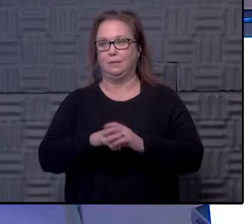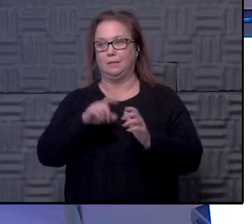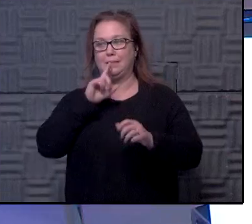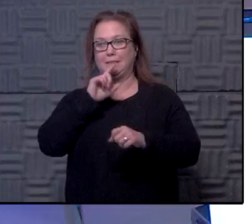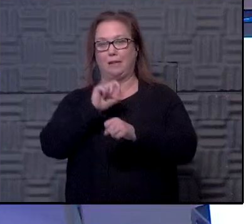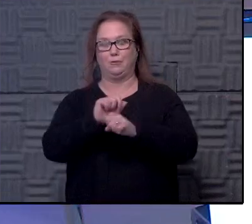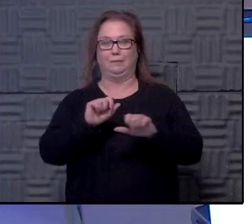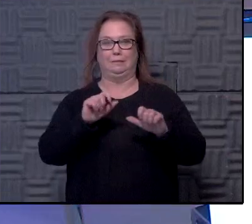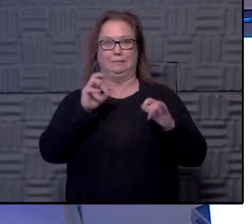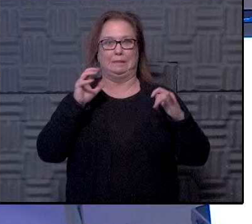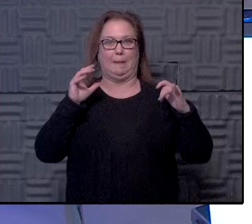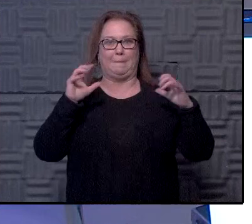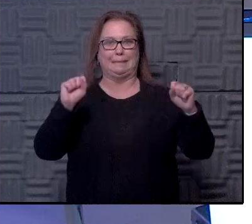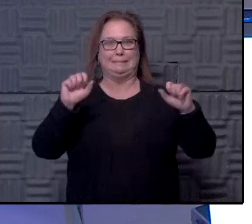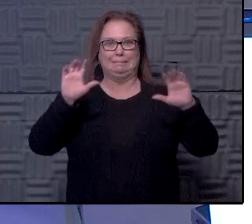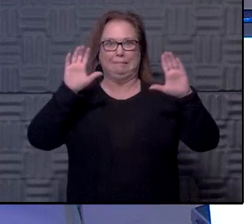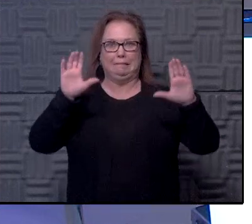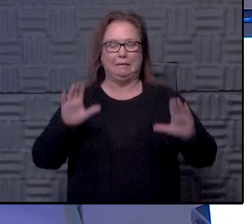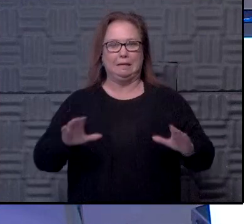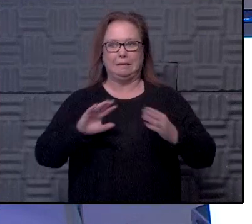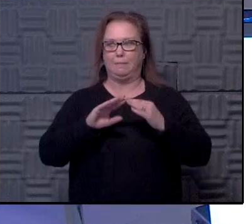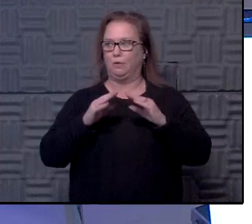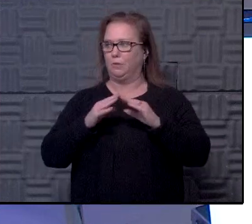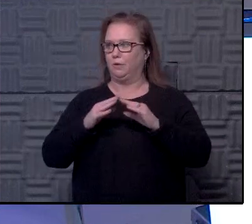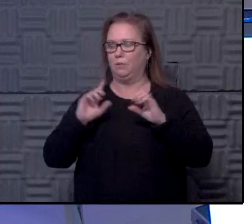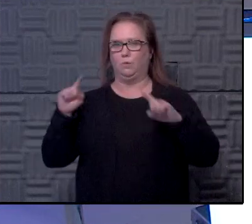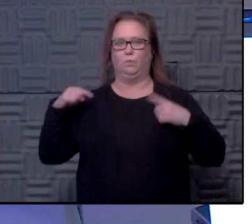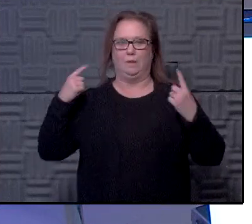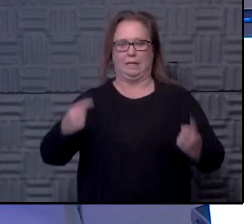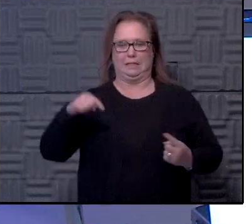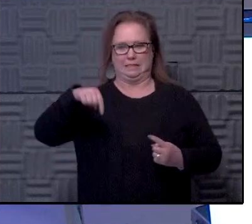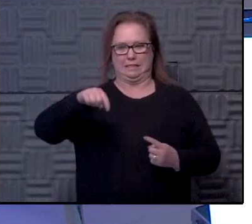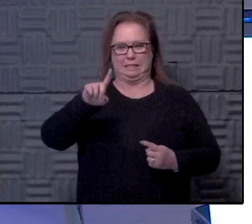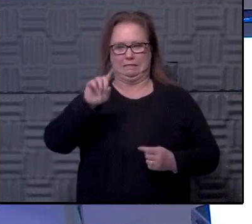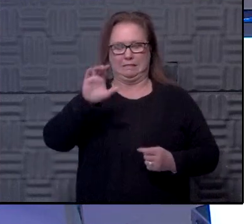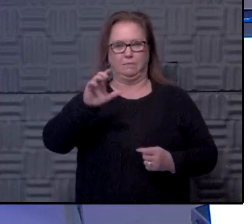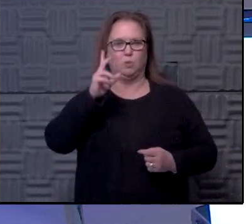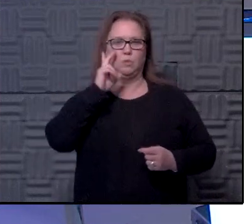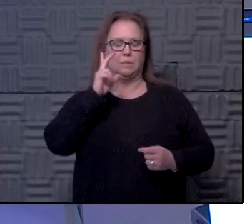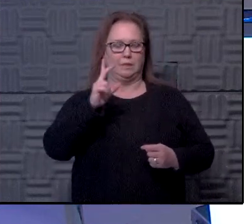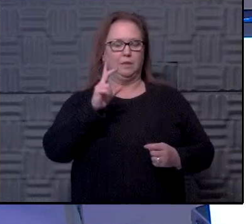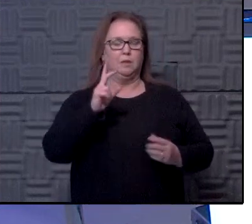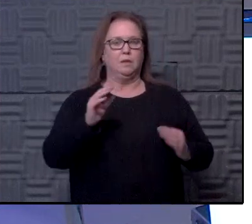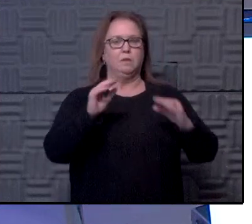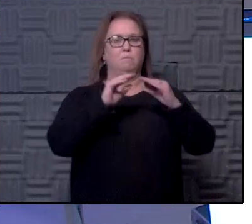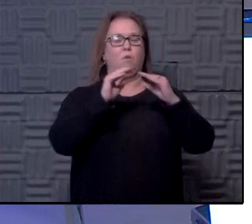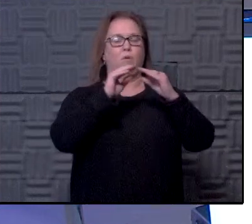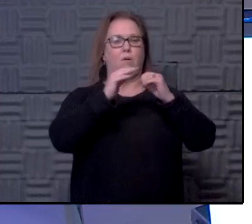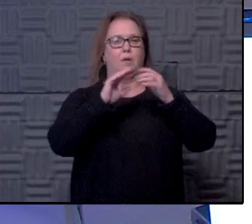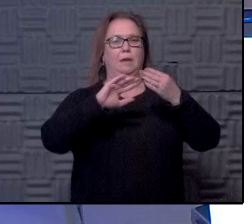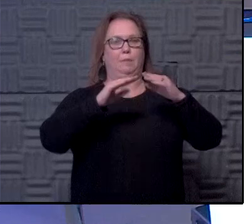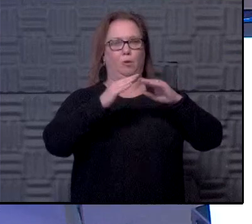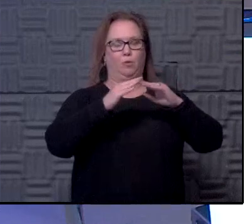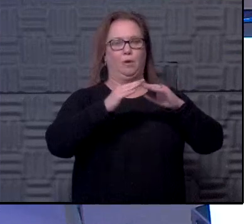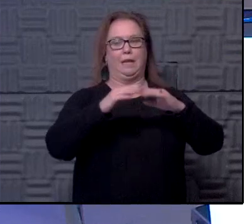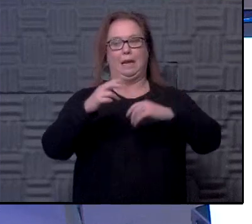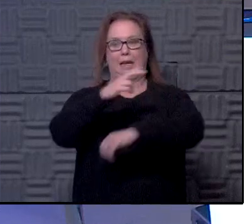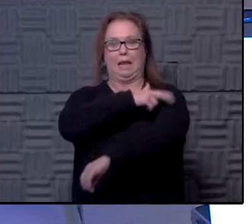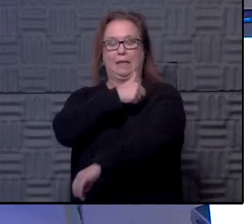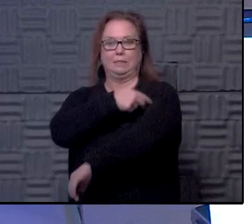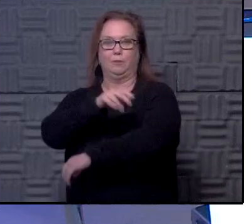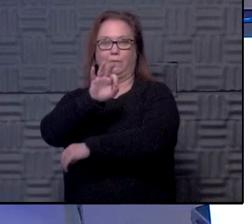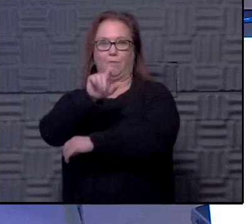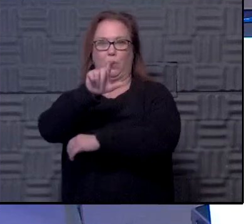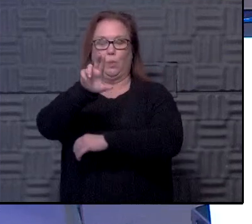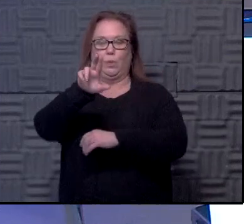actually pretty amazing. Because by now we should see both a lot more numbers in our community and hospitalizations